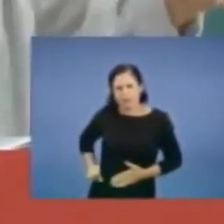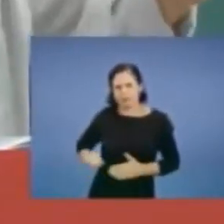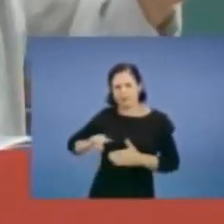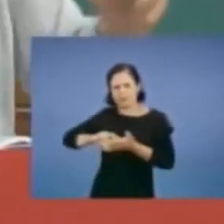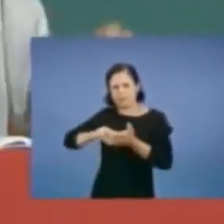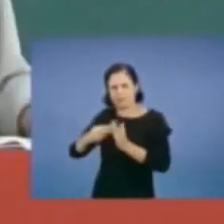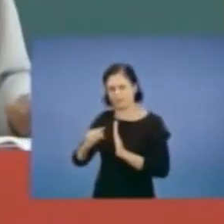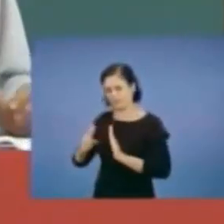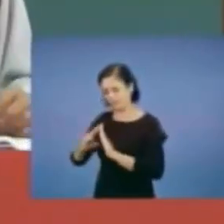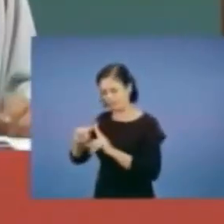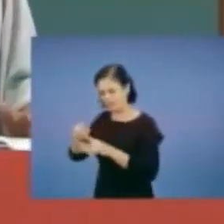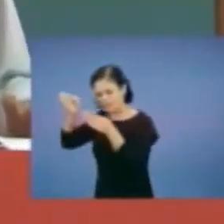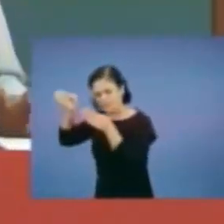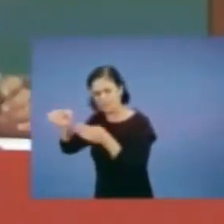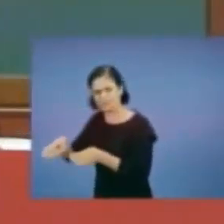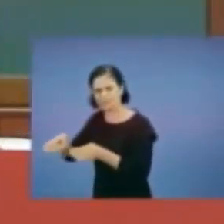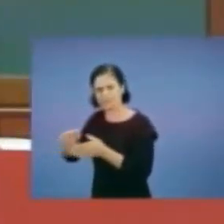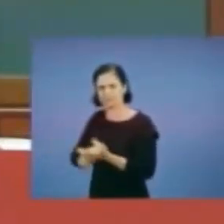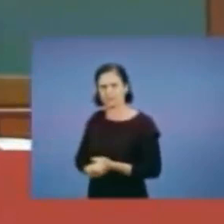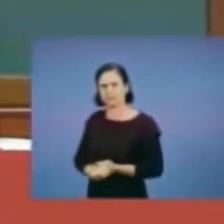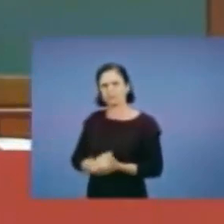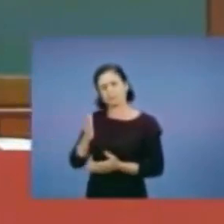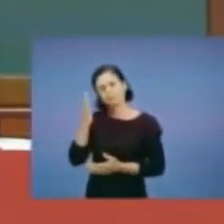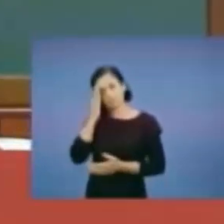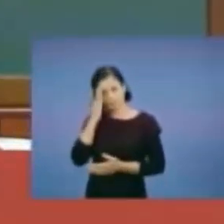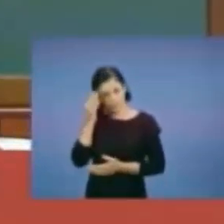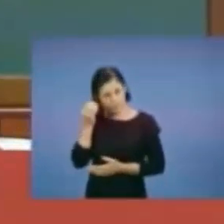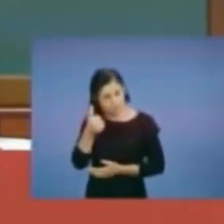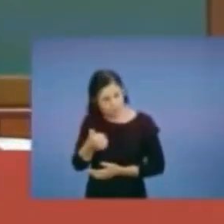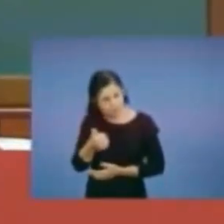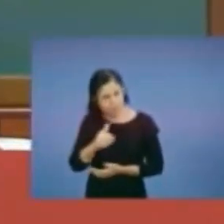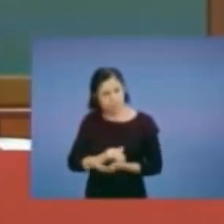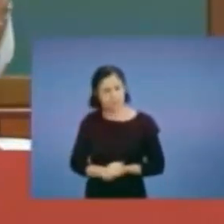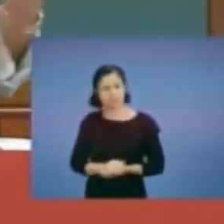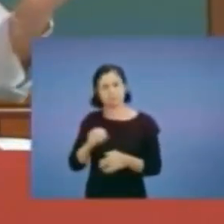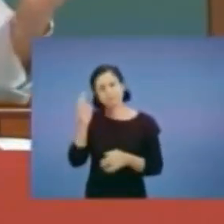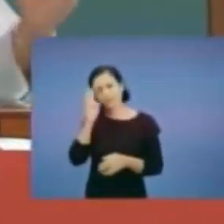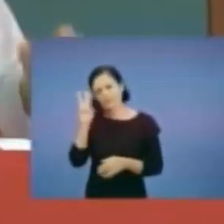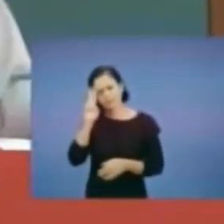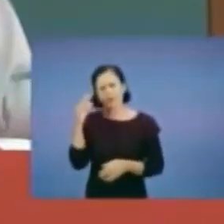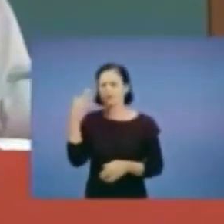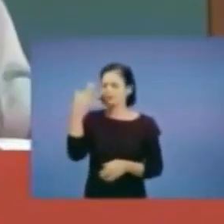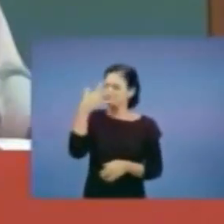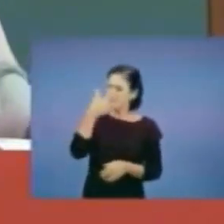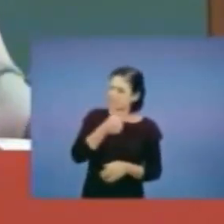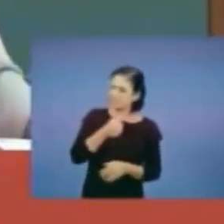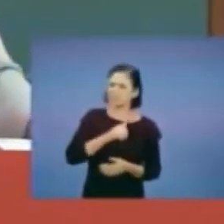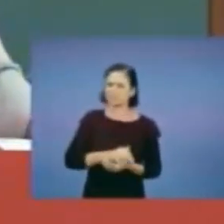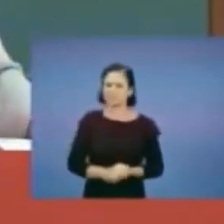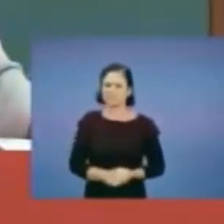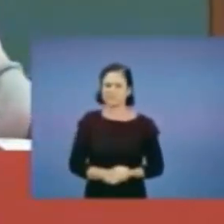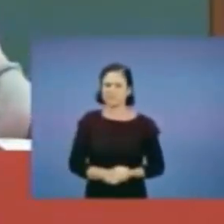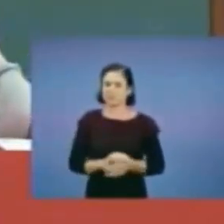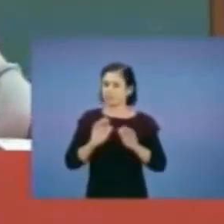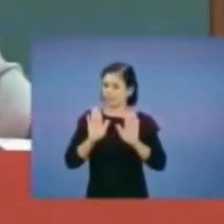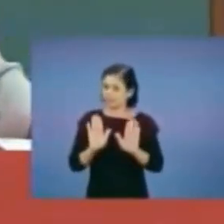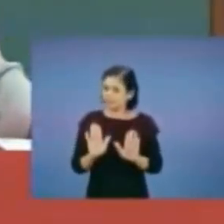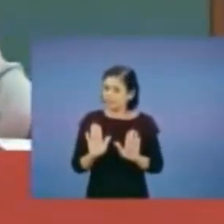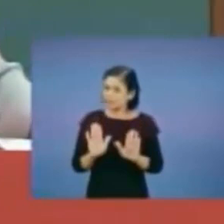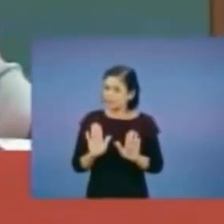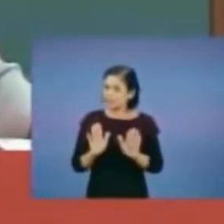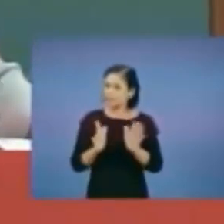a man of pain that is experiencing work, is the church. That's the discerning. So the story is